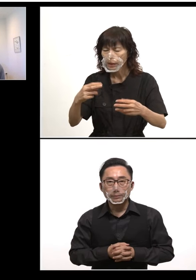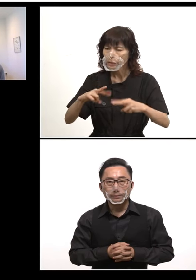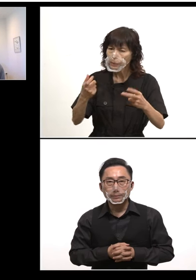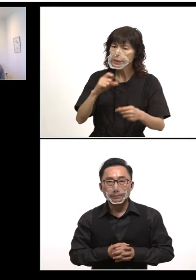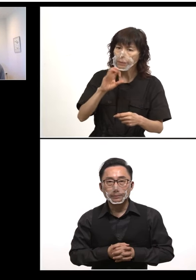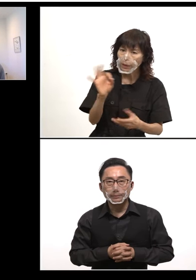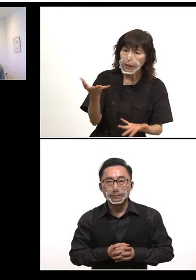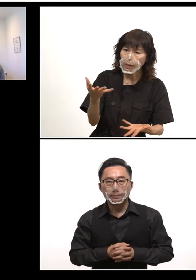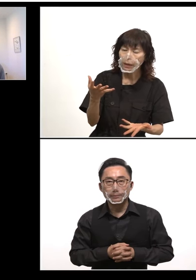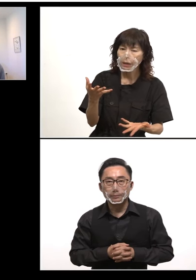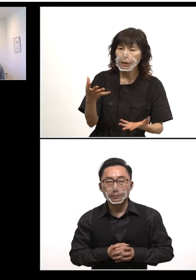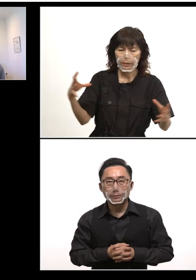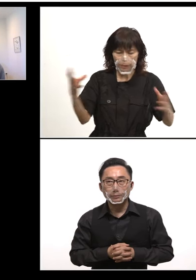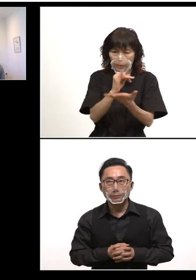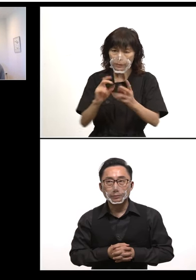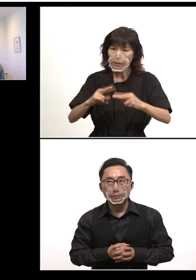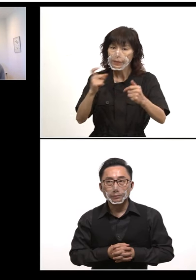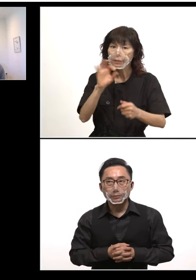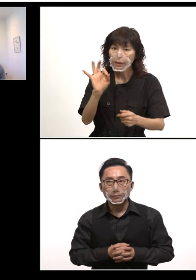Like, anyone would like to?